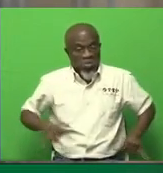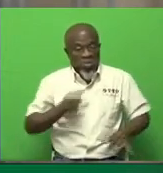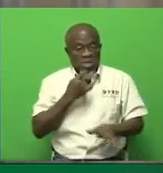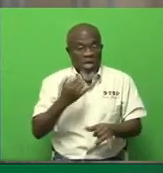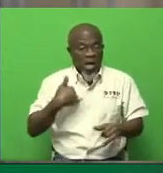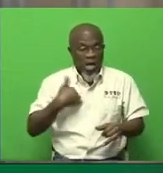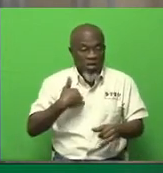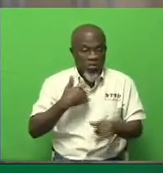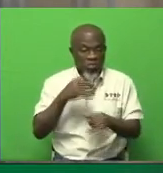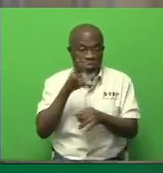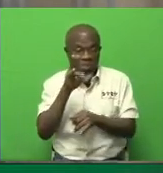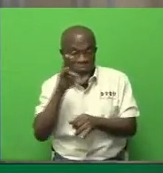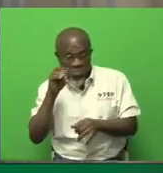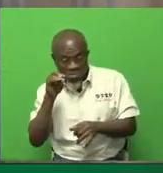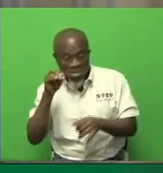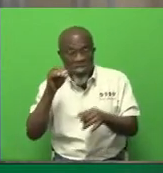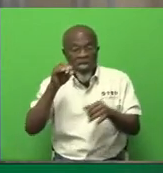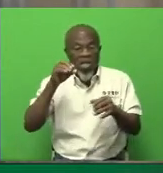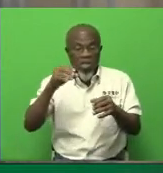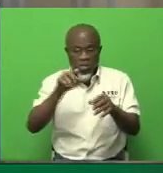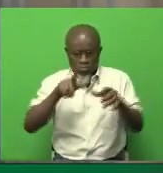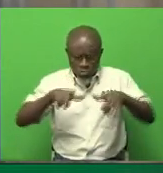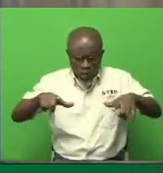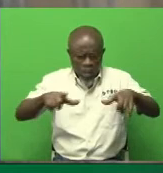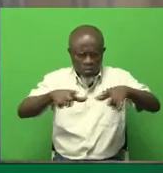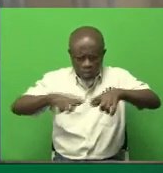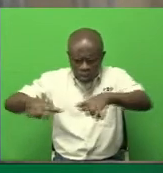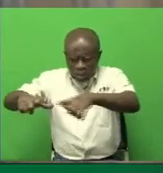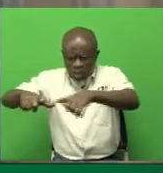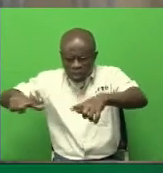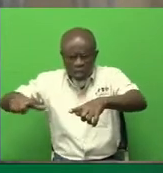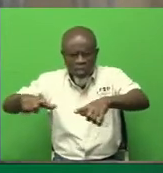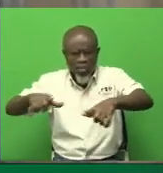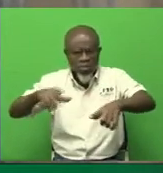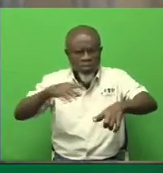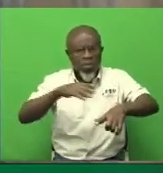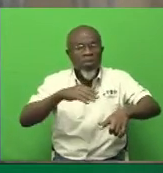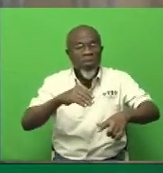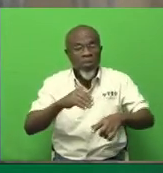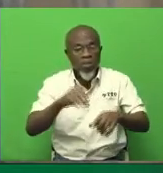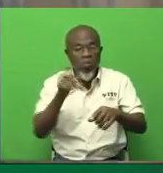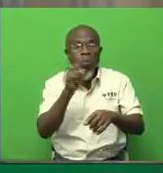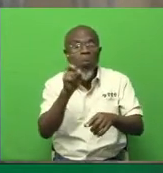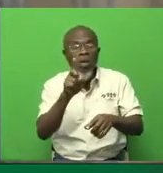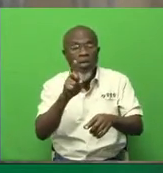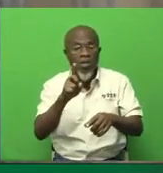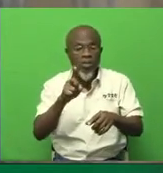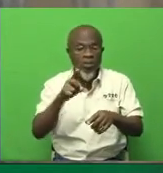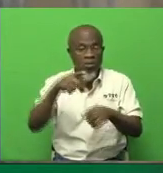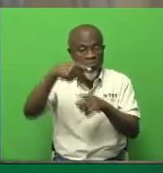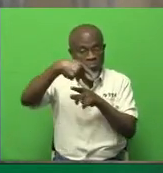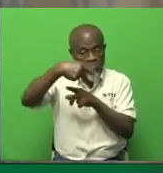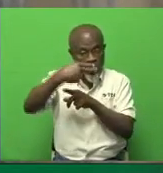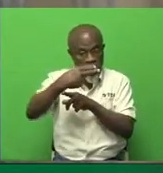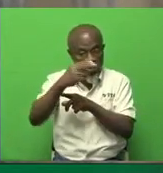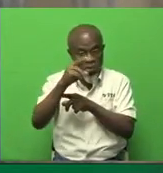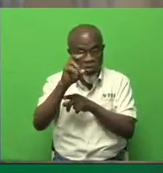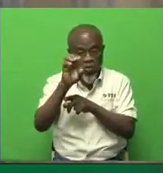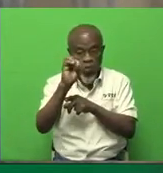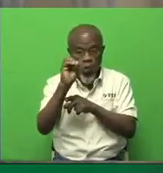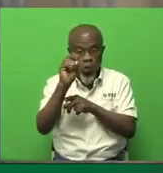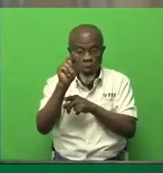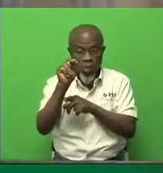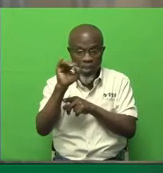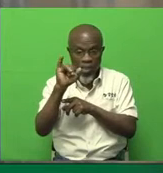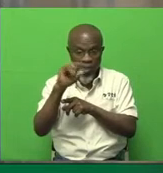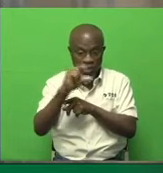factorials to be ready for occupation in January at the Phoenix Park industrial estate does that sound